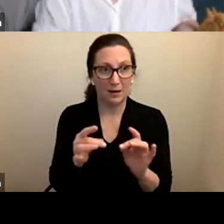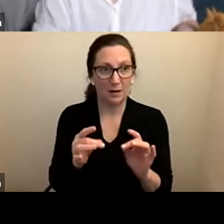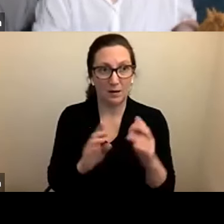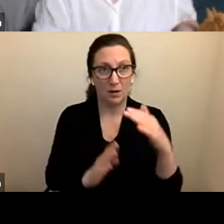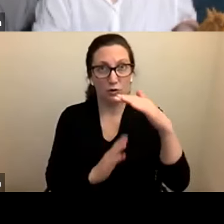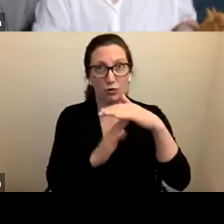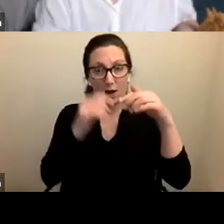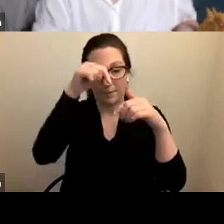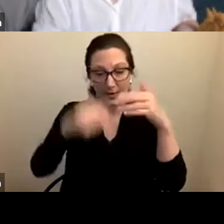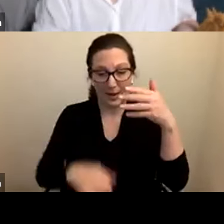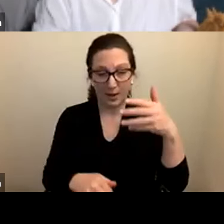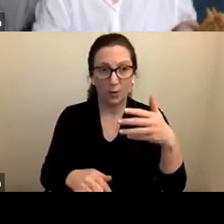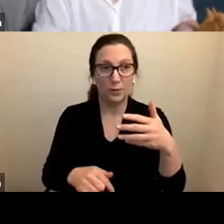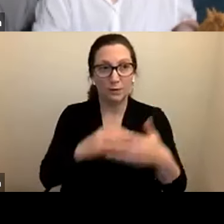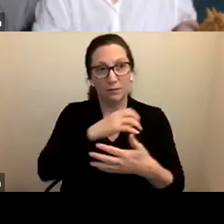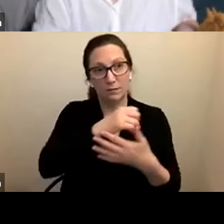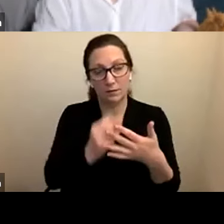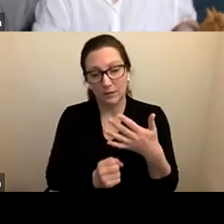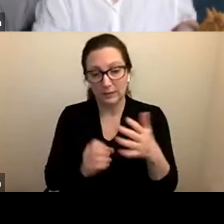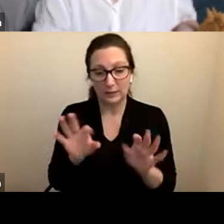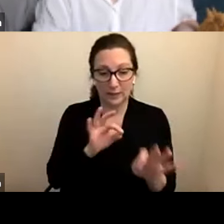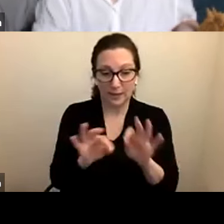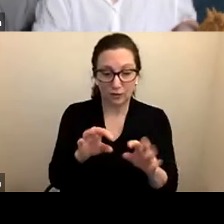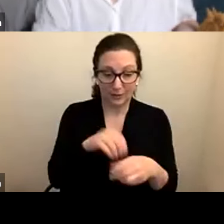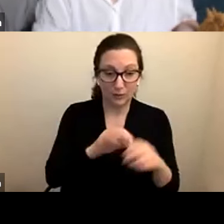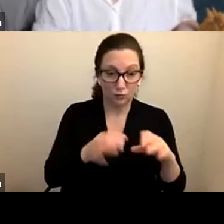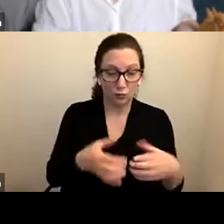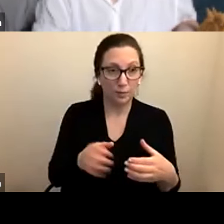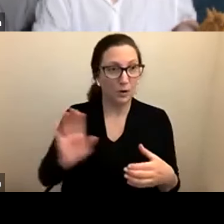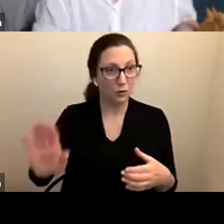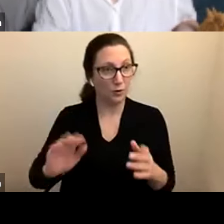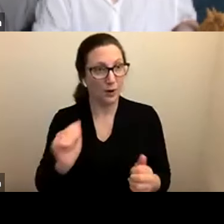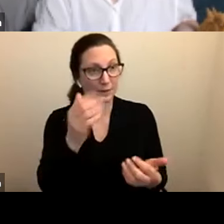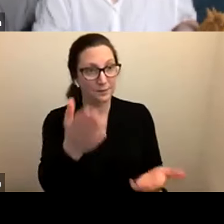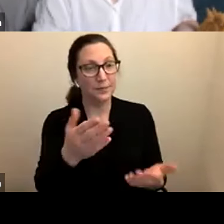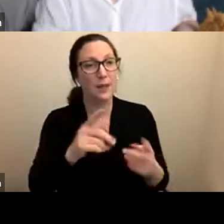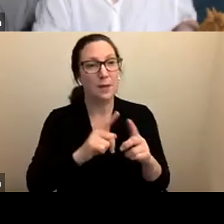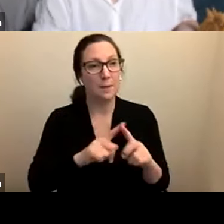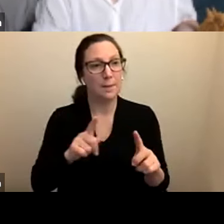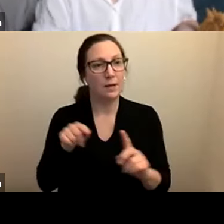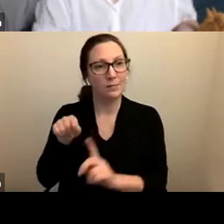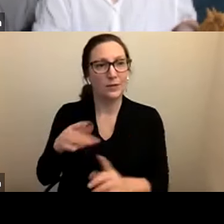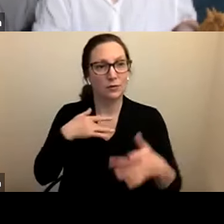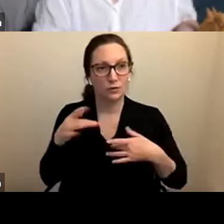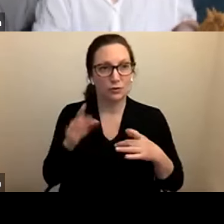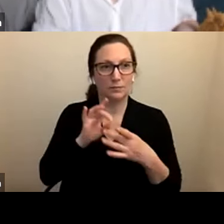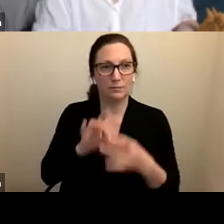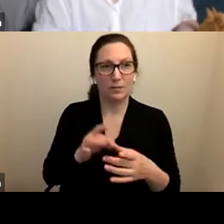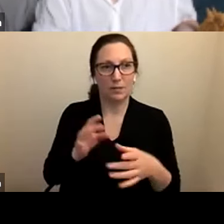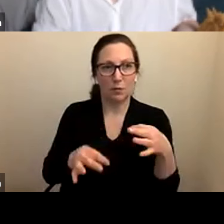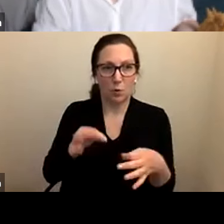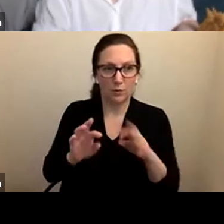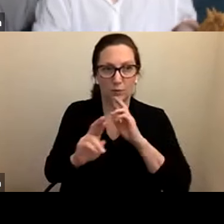within groups was actually a recommendation that she had, but was worried about the court response. And it sounds